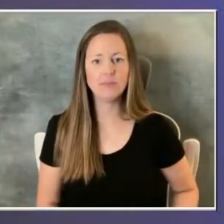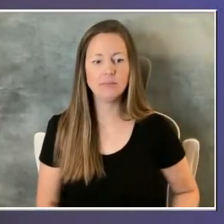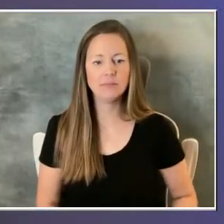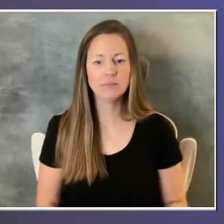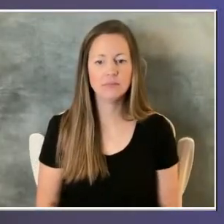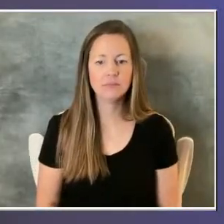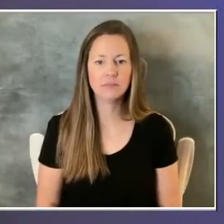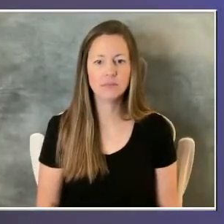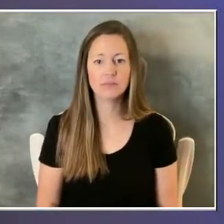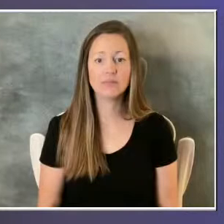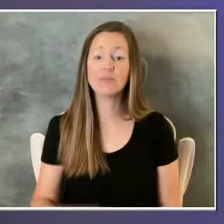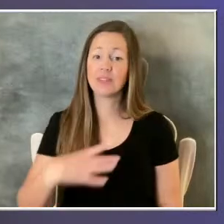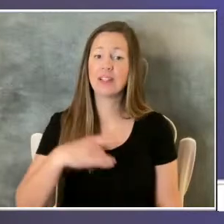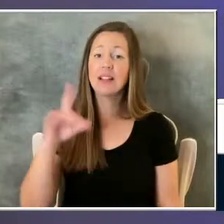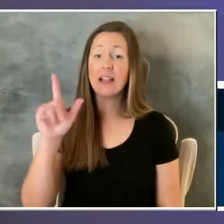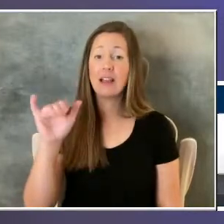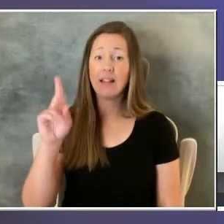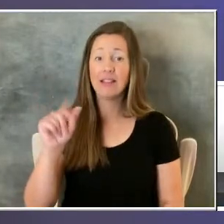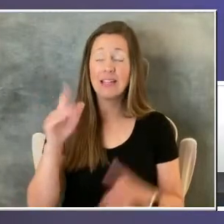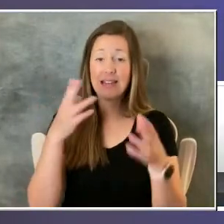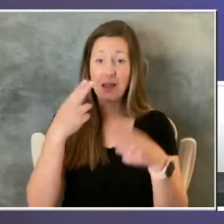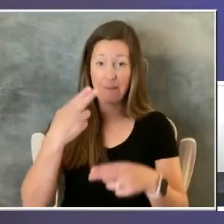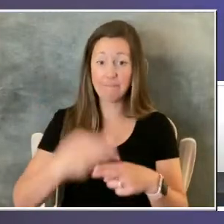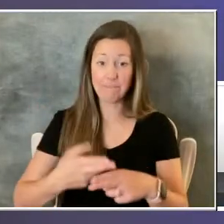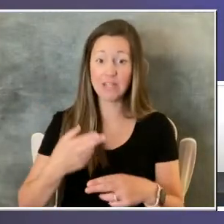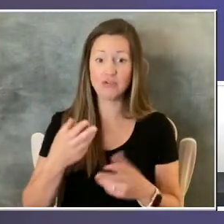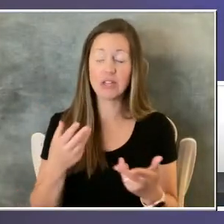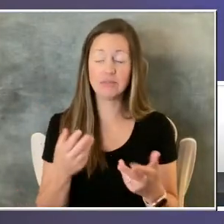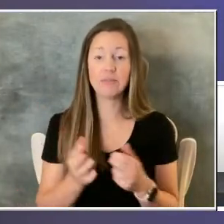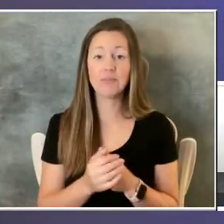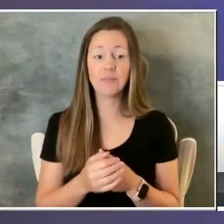Linda mentioned, which she works very closely to